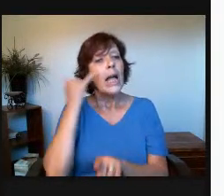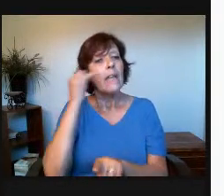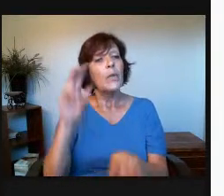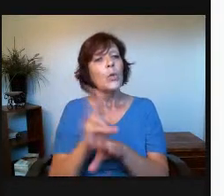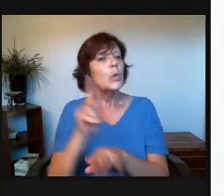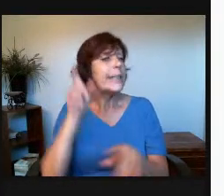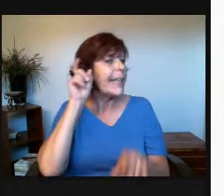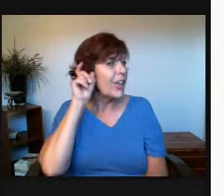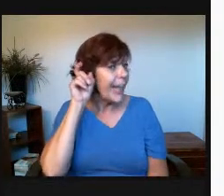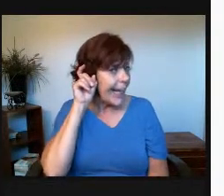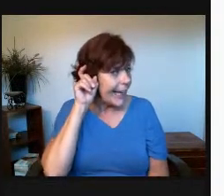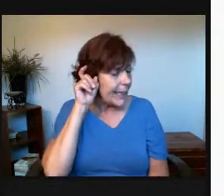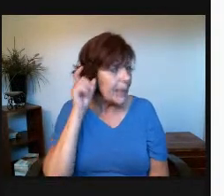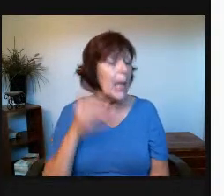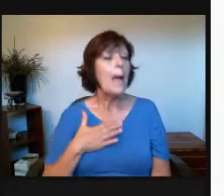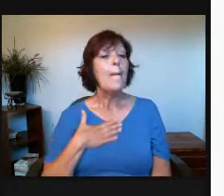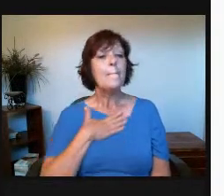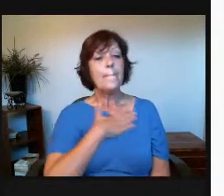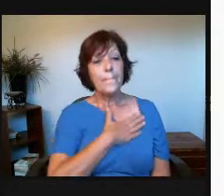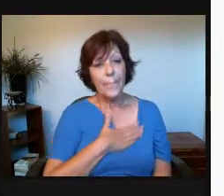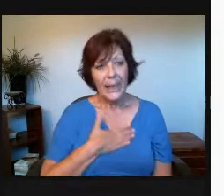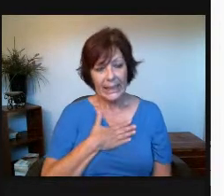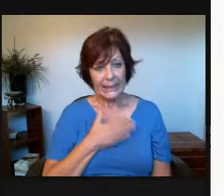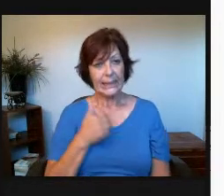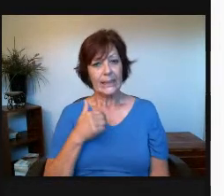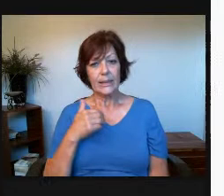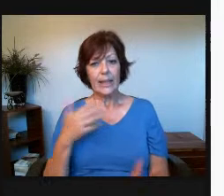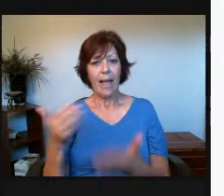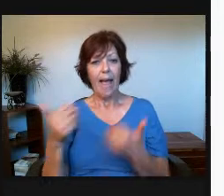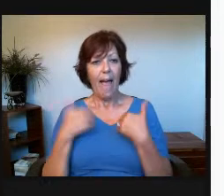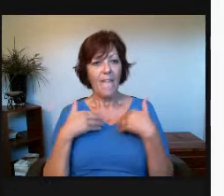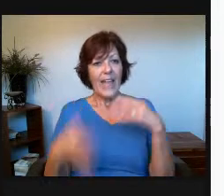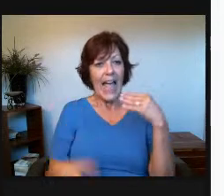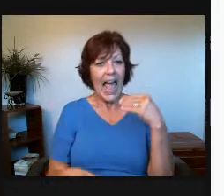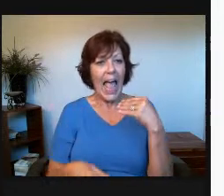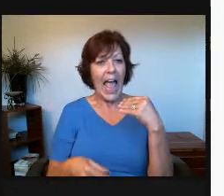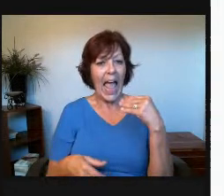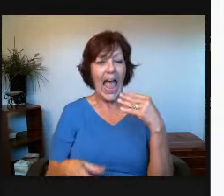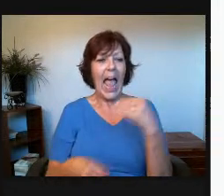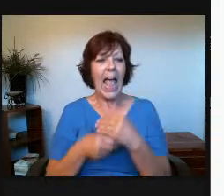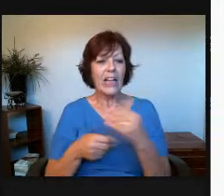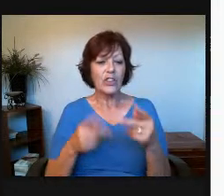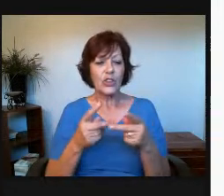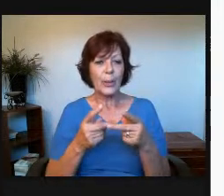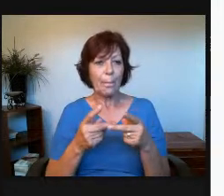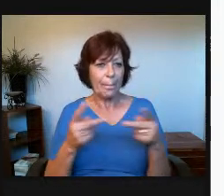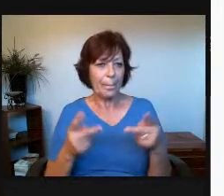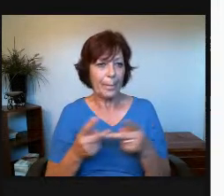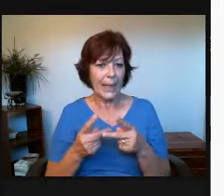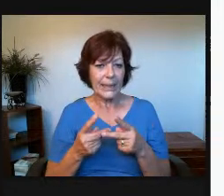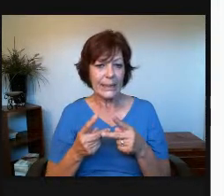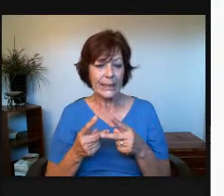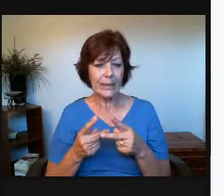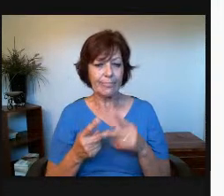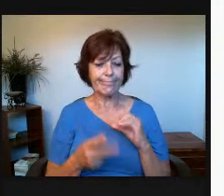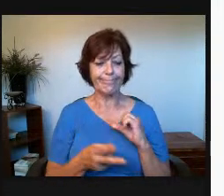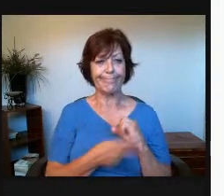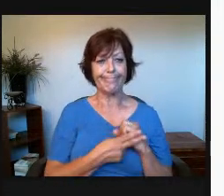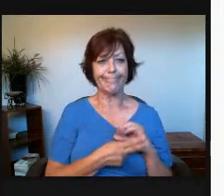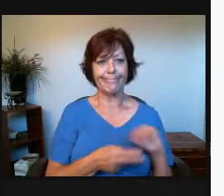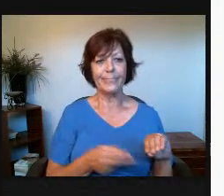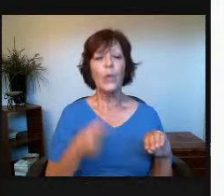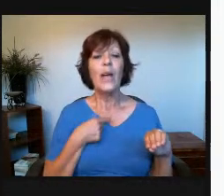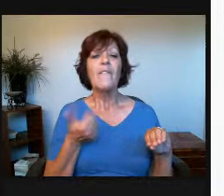hearing aid, please have an extra place to store that hearing aid. We have a couple